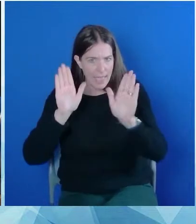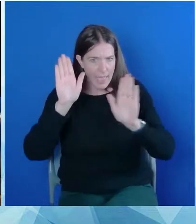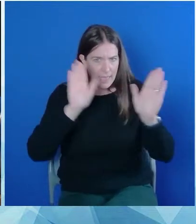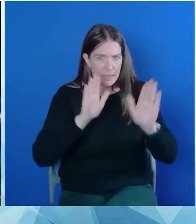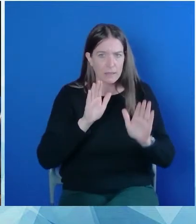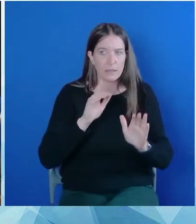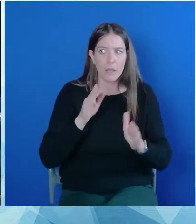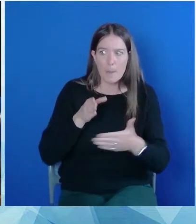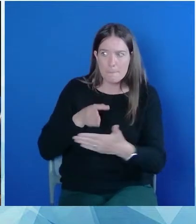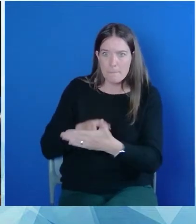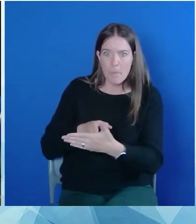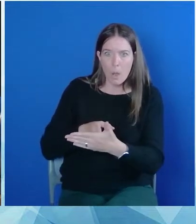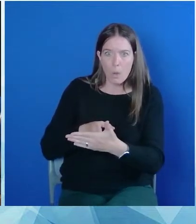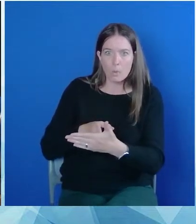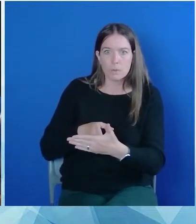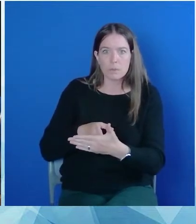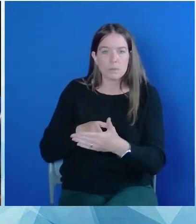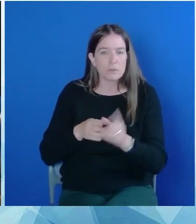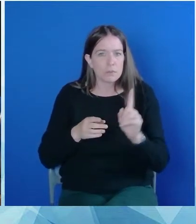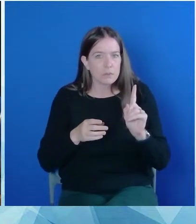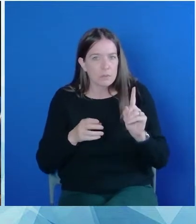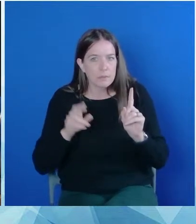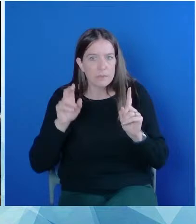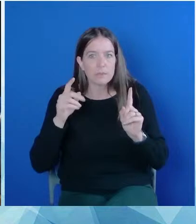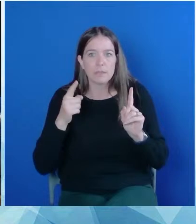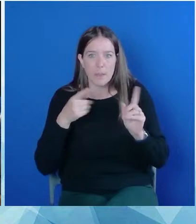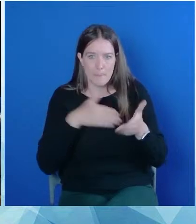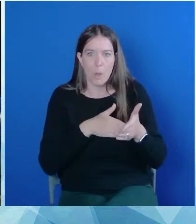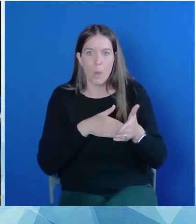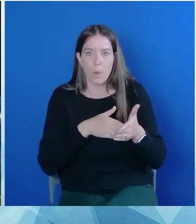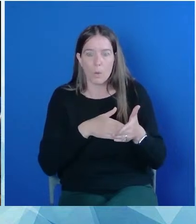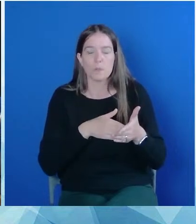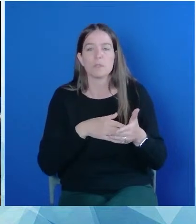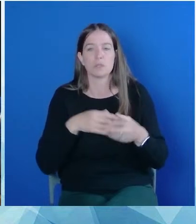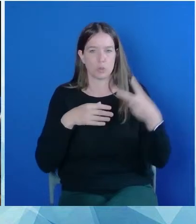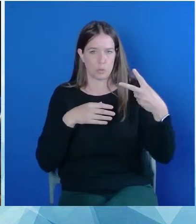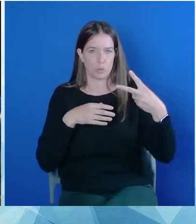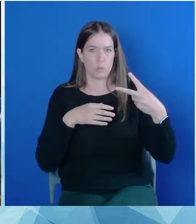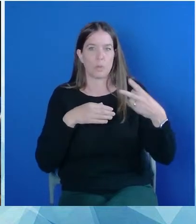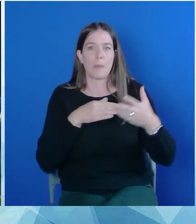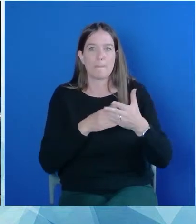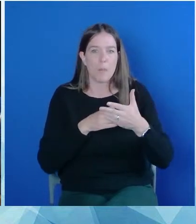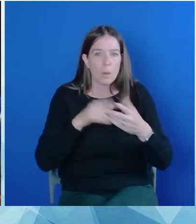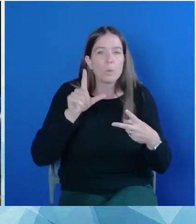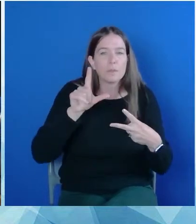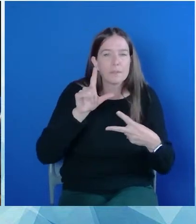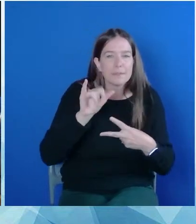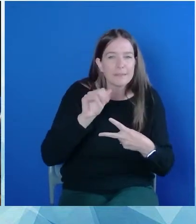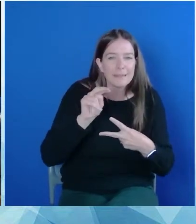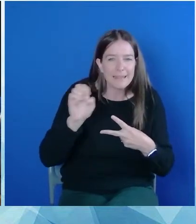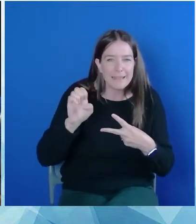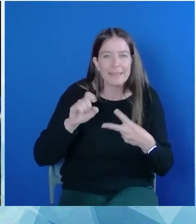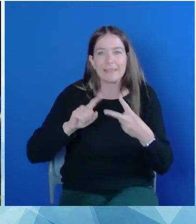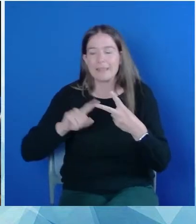Opposed? Nay. Mike? Nay. Nay. Motion